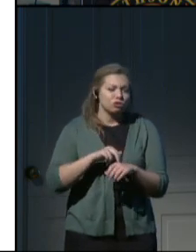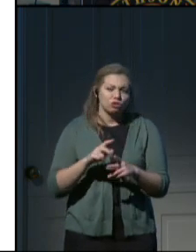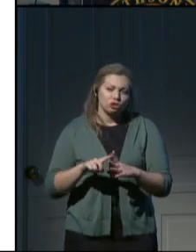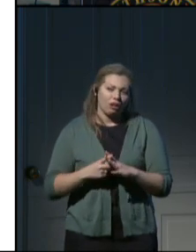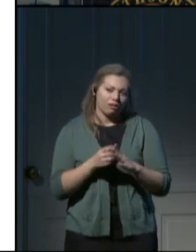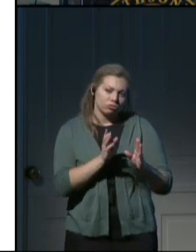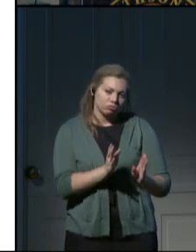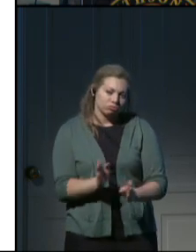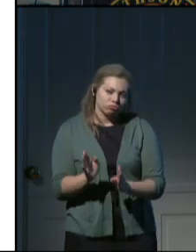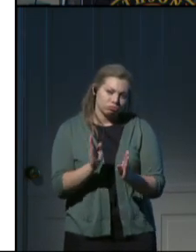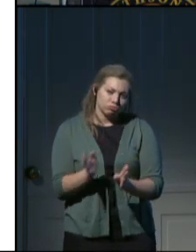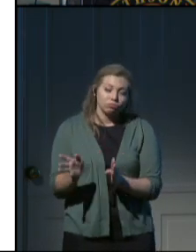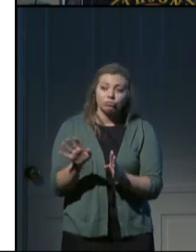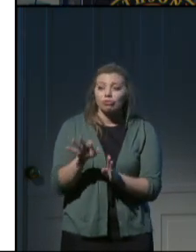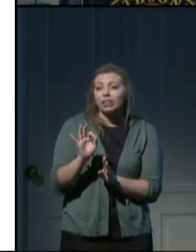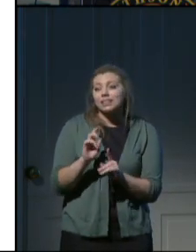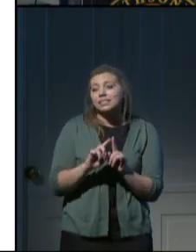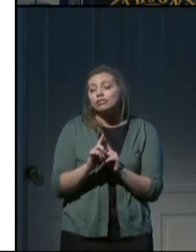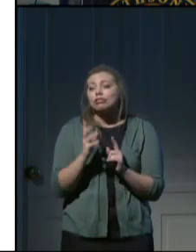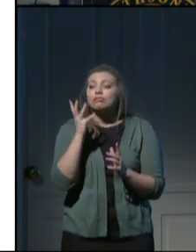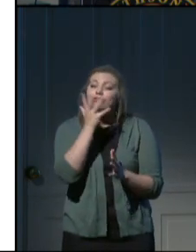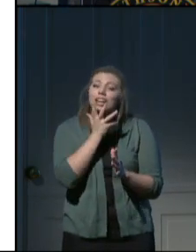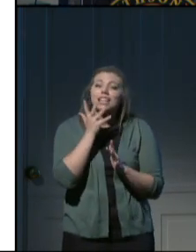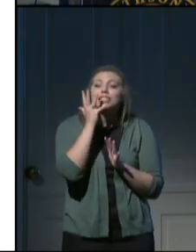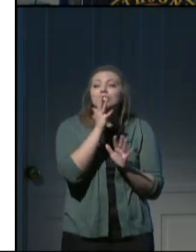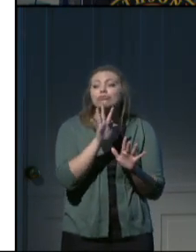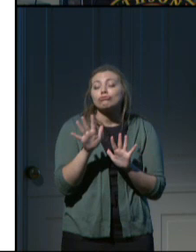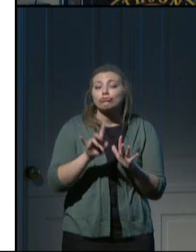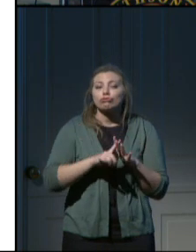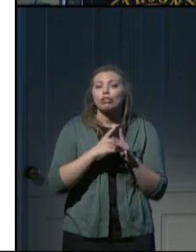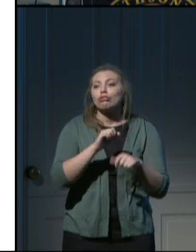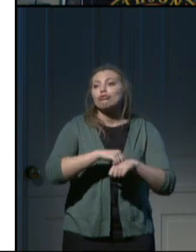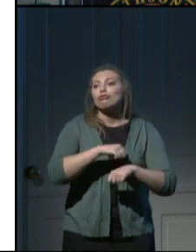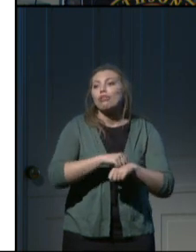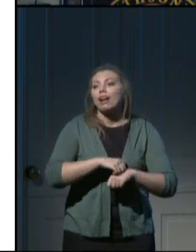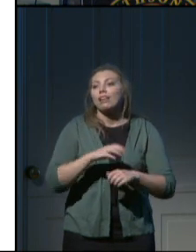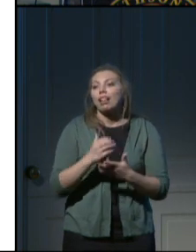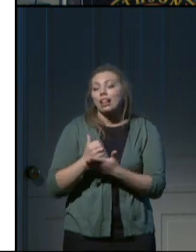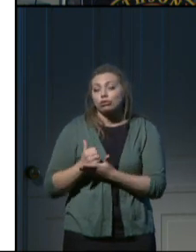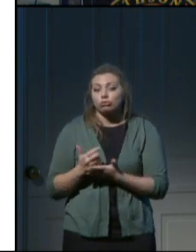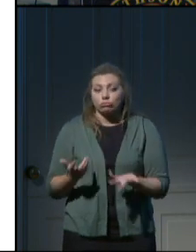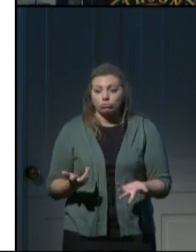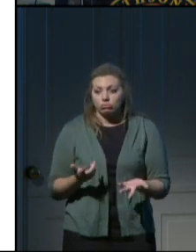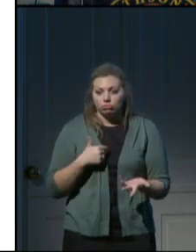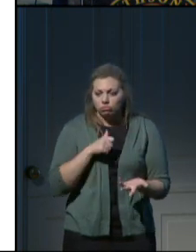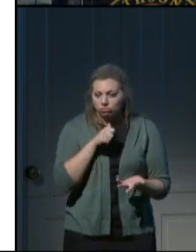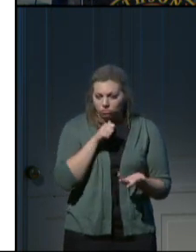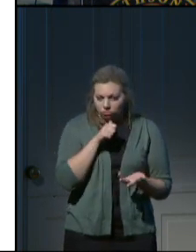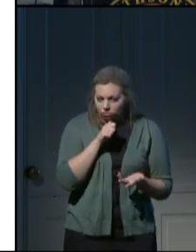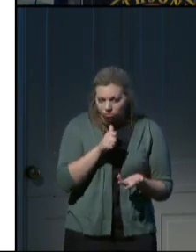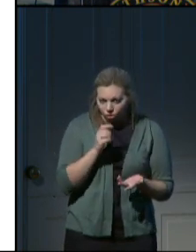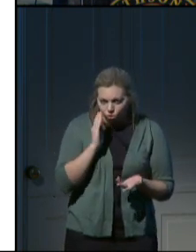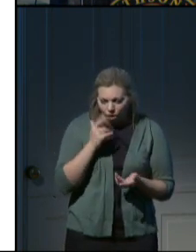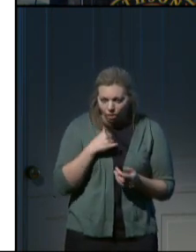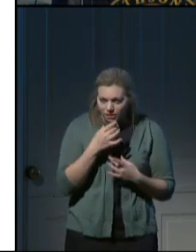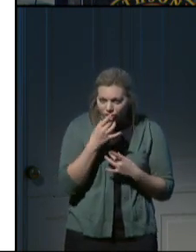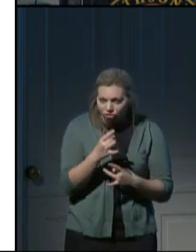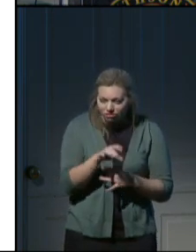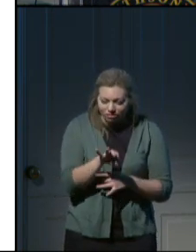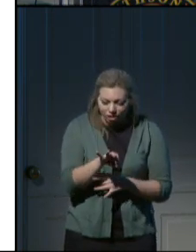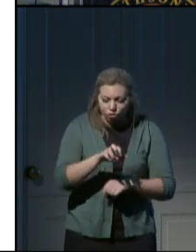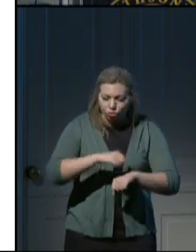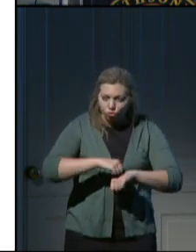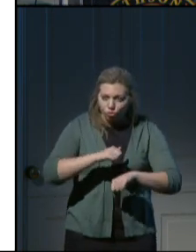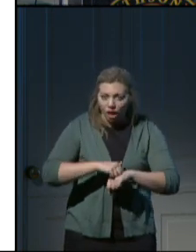order, finding colorful faces, starting a rock collection or rock tool collection. I didn't know that I was interested in finding rock